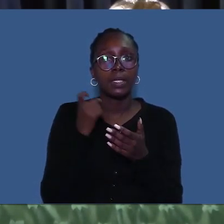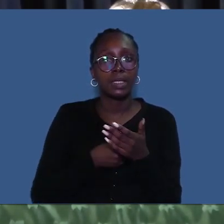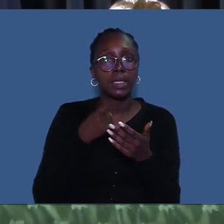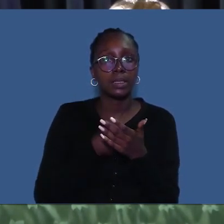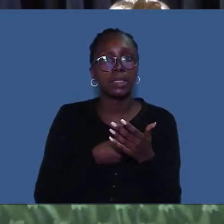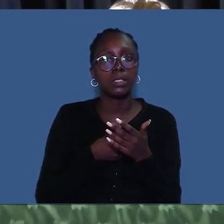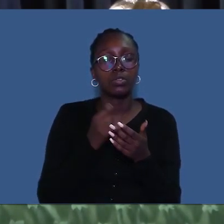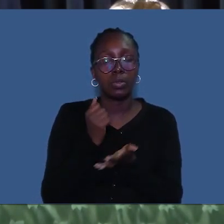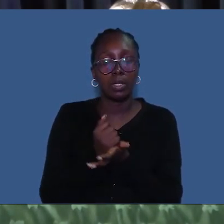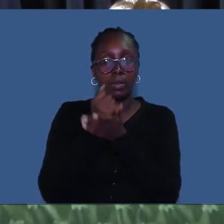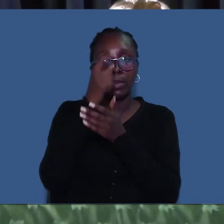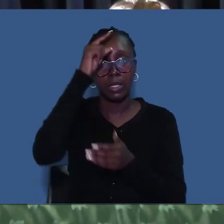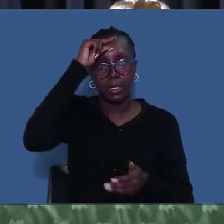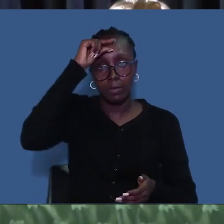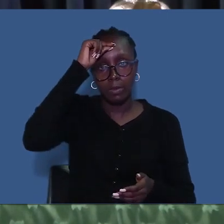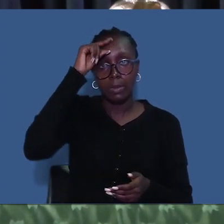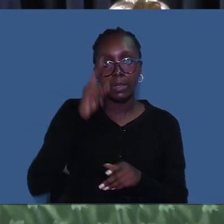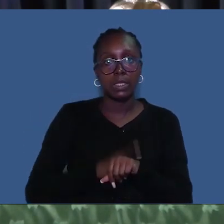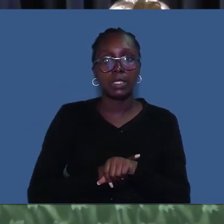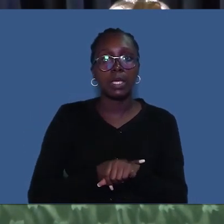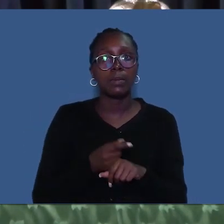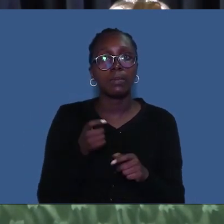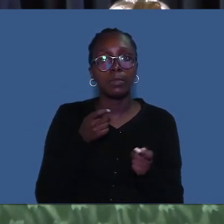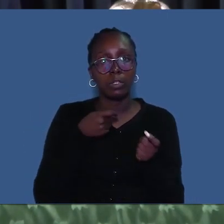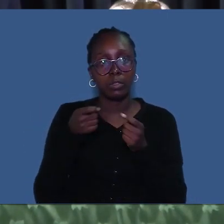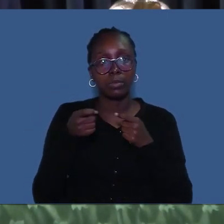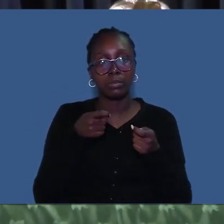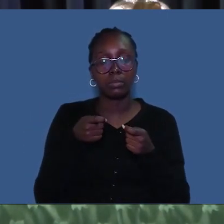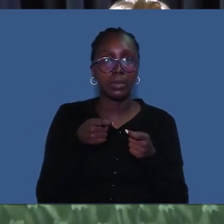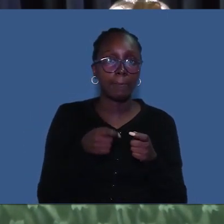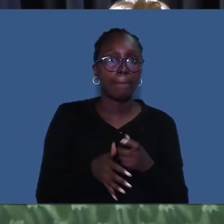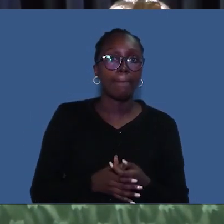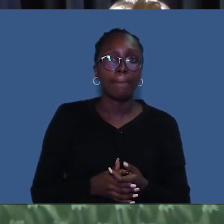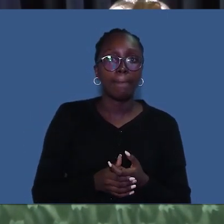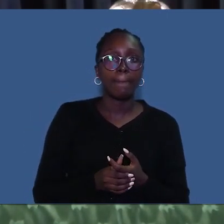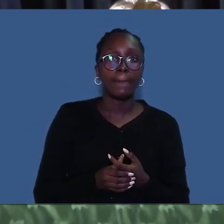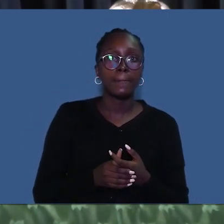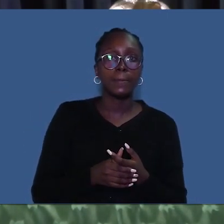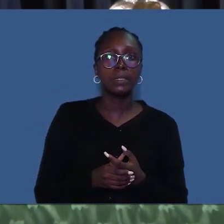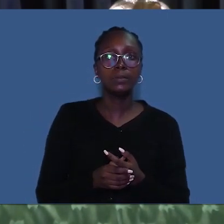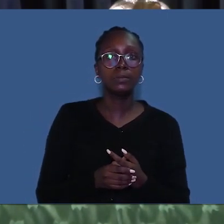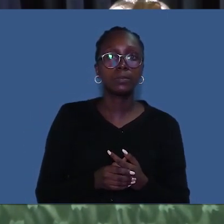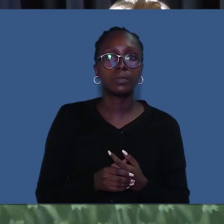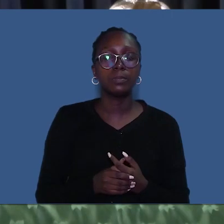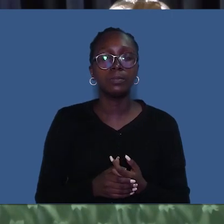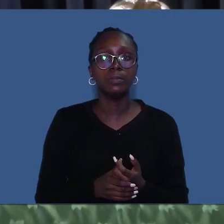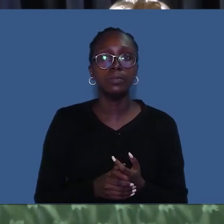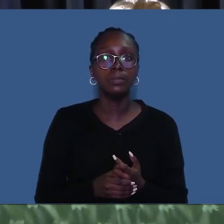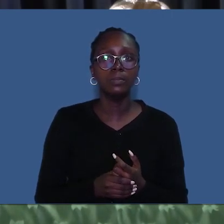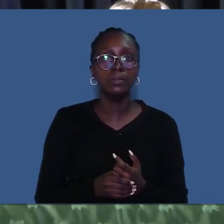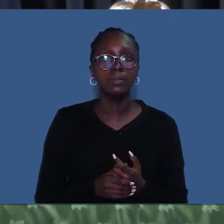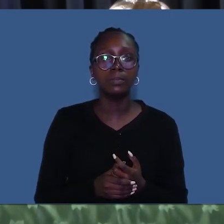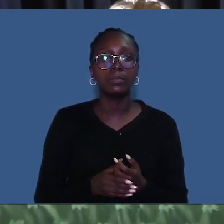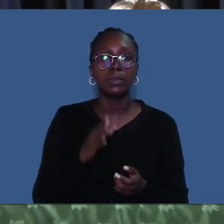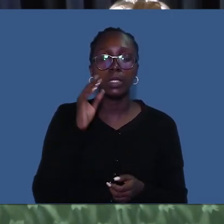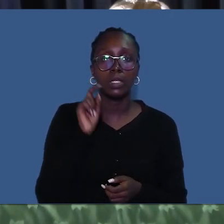mandates. As we prepare for elections, will you take time to seek God's guidance to enable you to identify the candidate to support? And